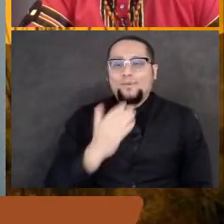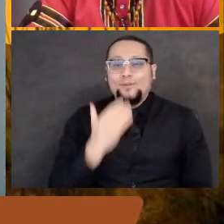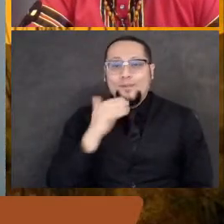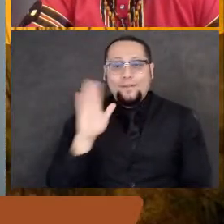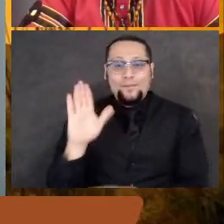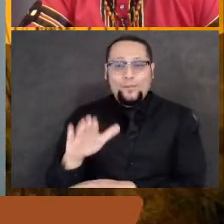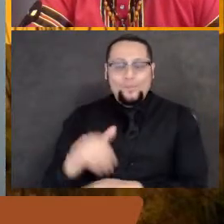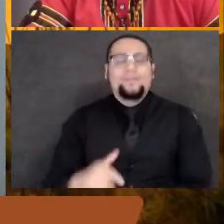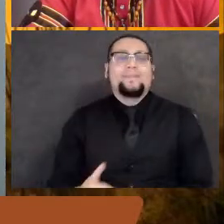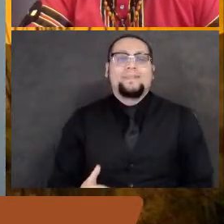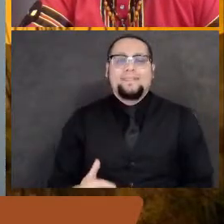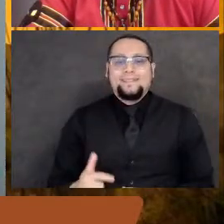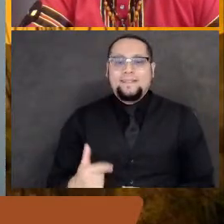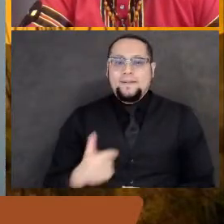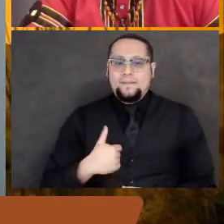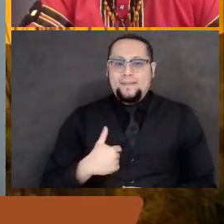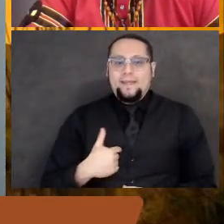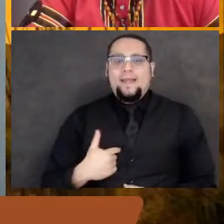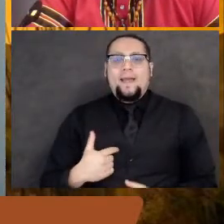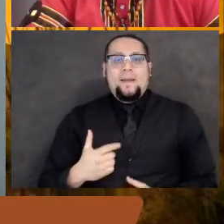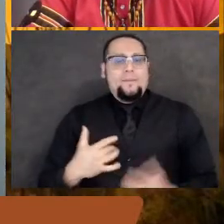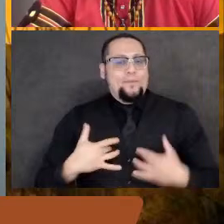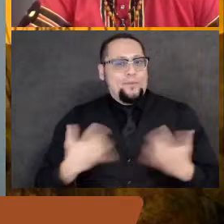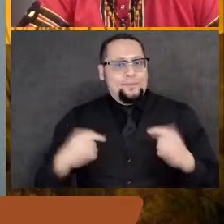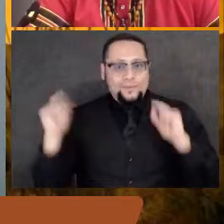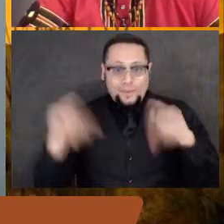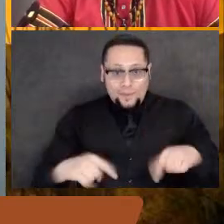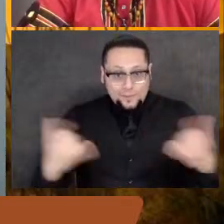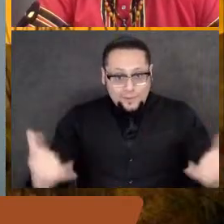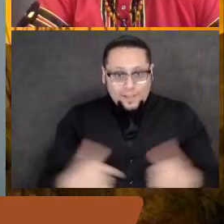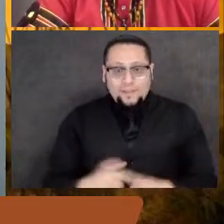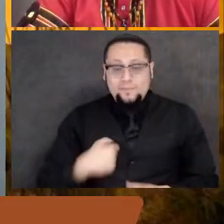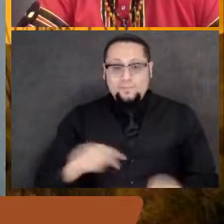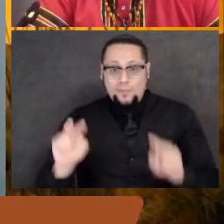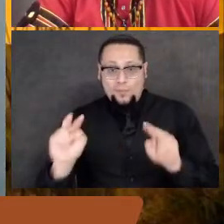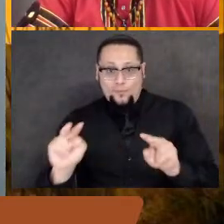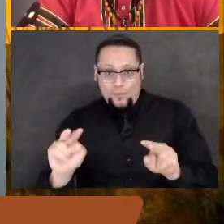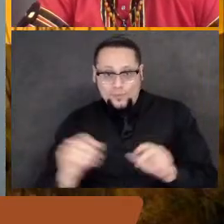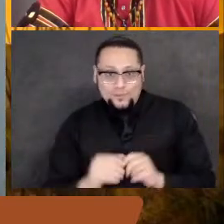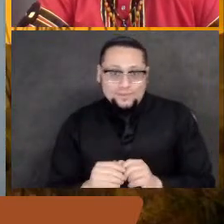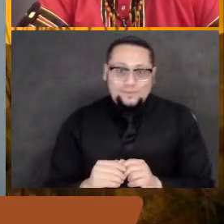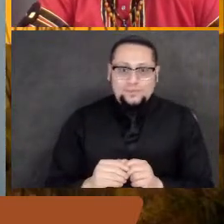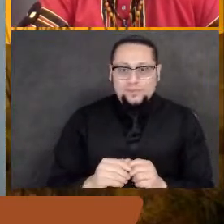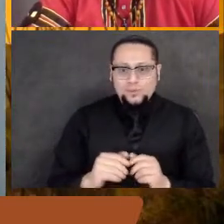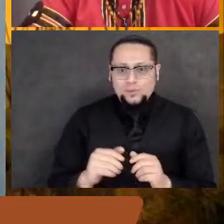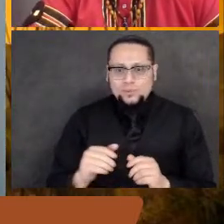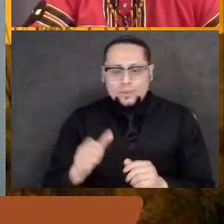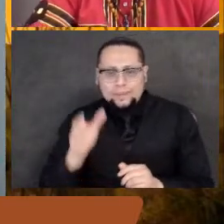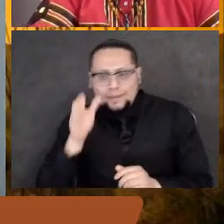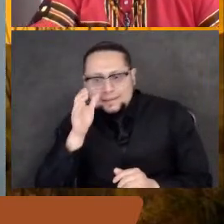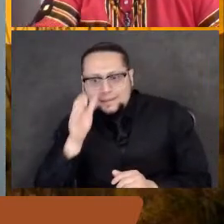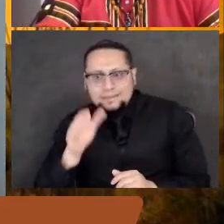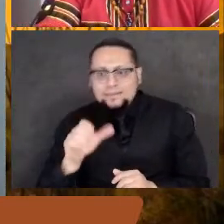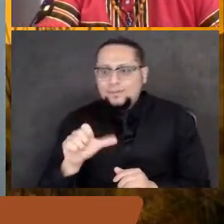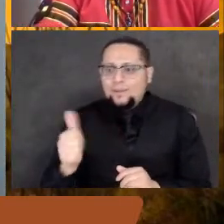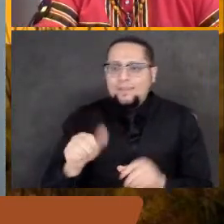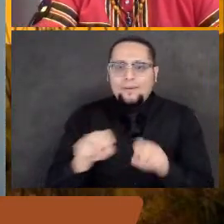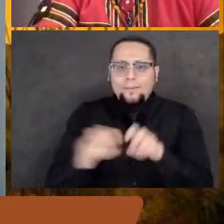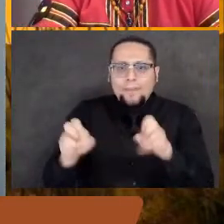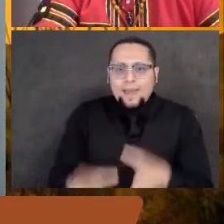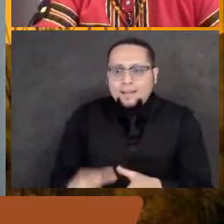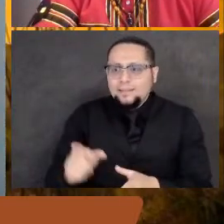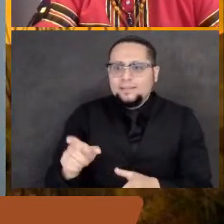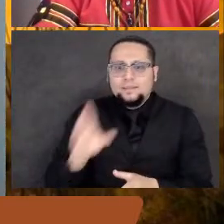afternoon. I am very happy to be here today. I look forward to listening to what my fellow panelists